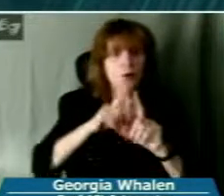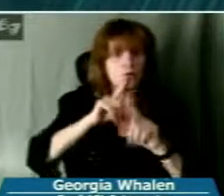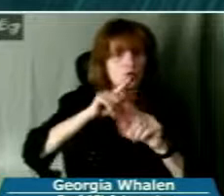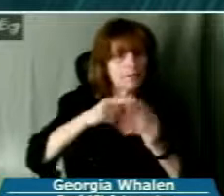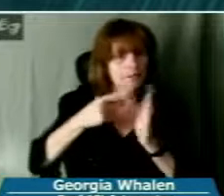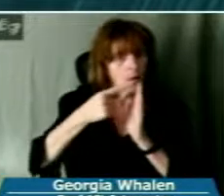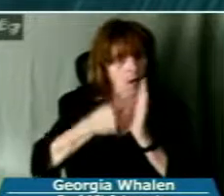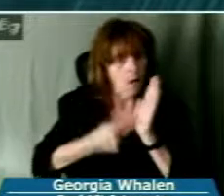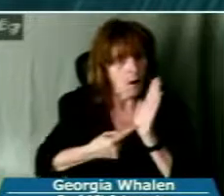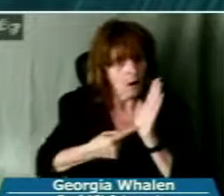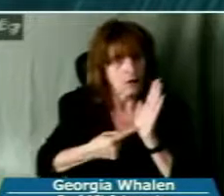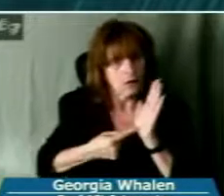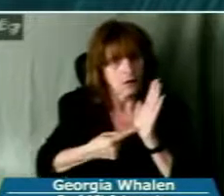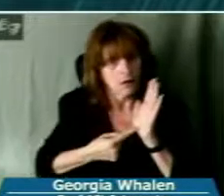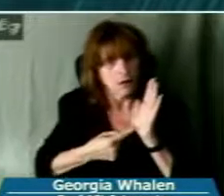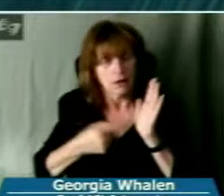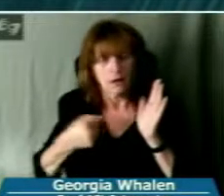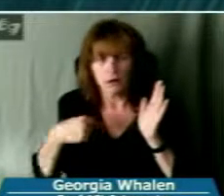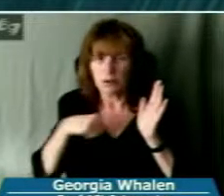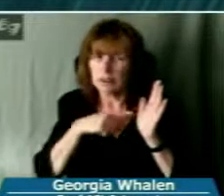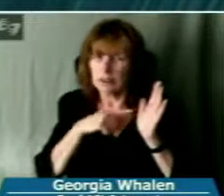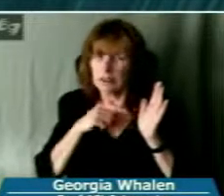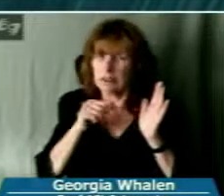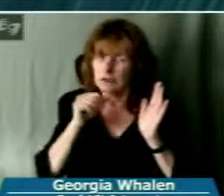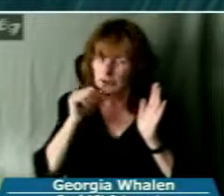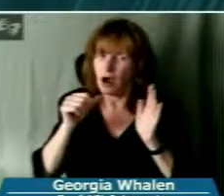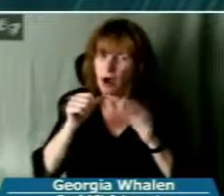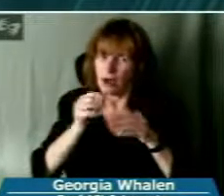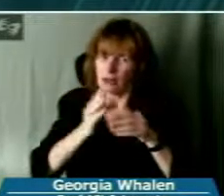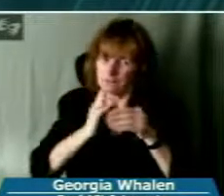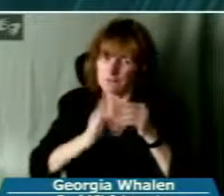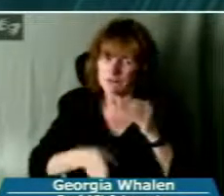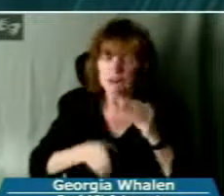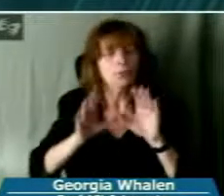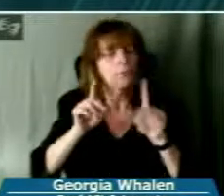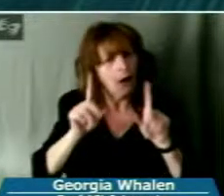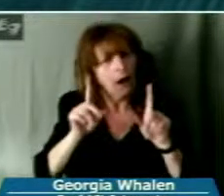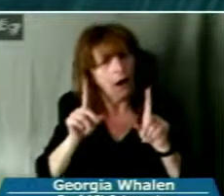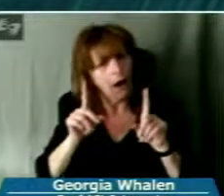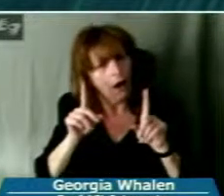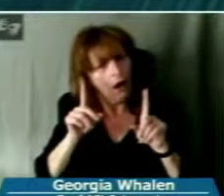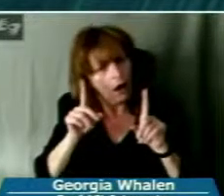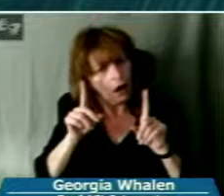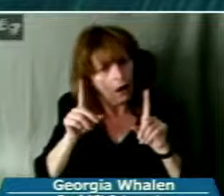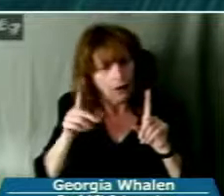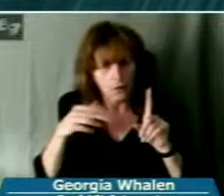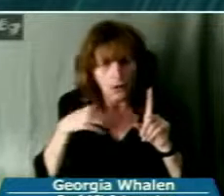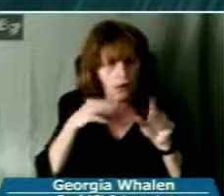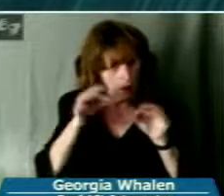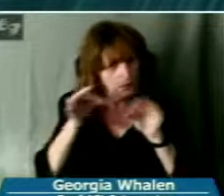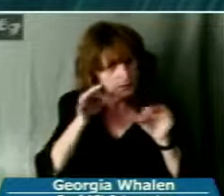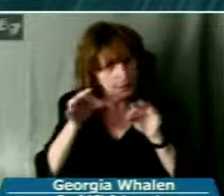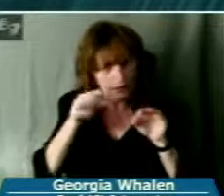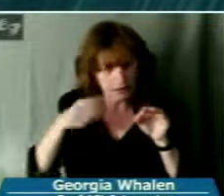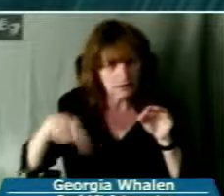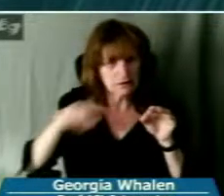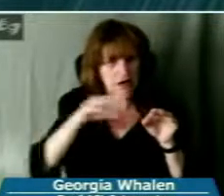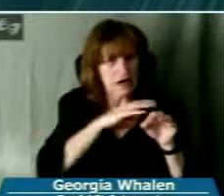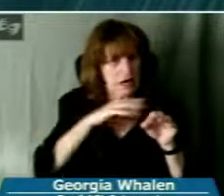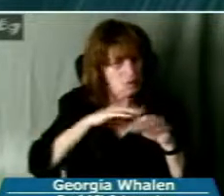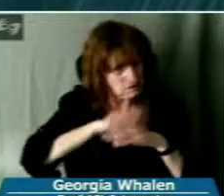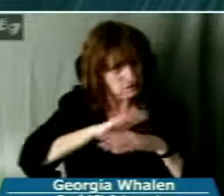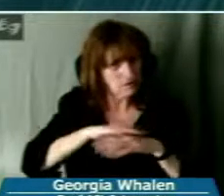us a little bit of time to get there, is we're very clearly articulating to council that together, staff, at times the